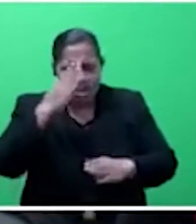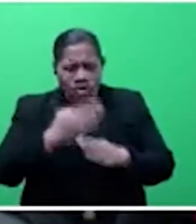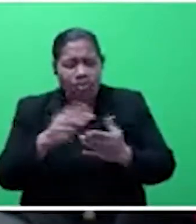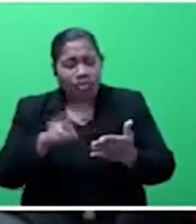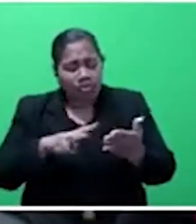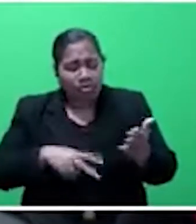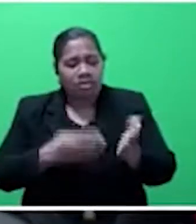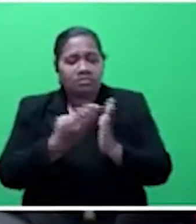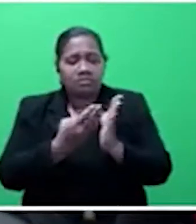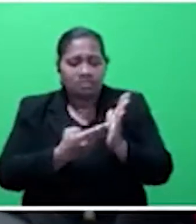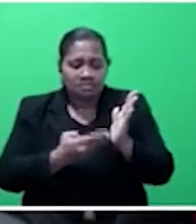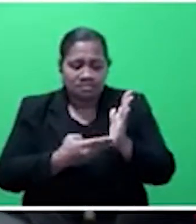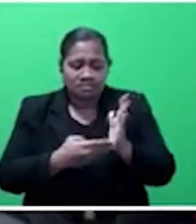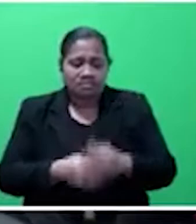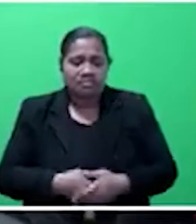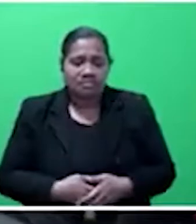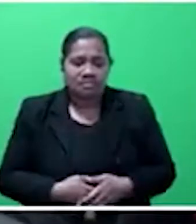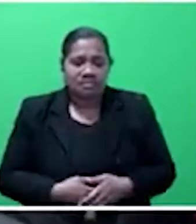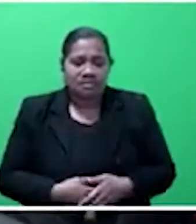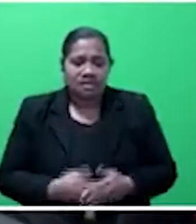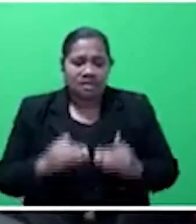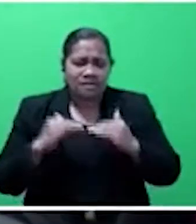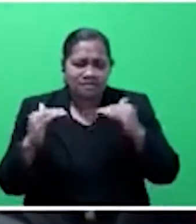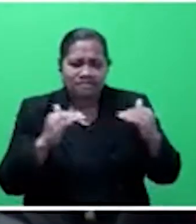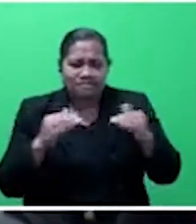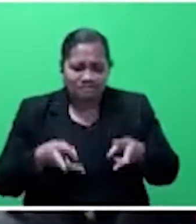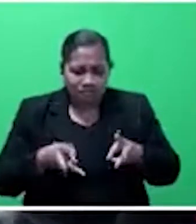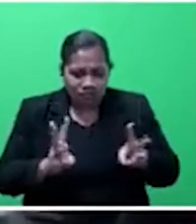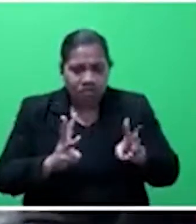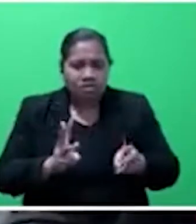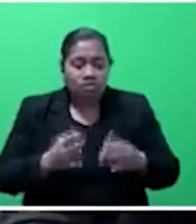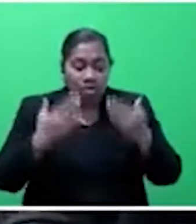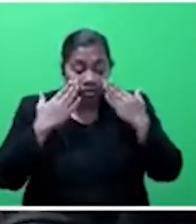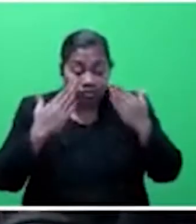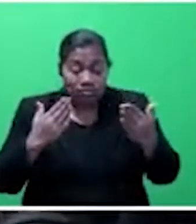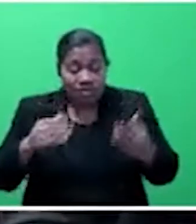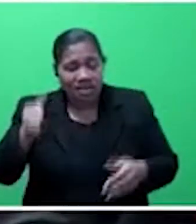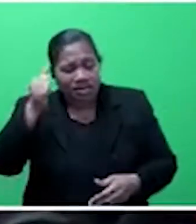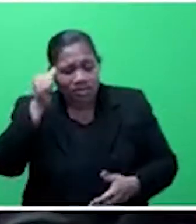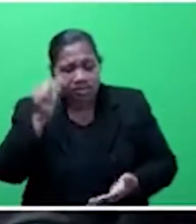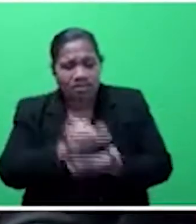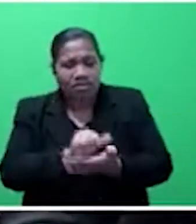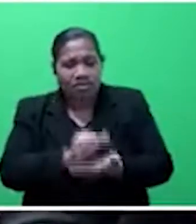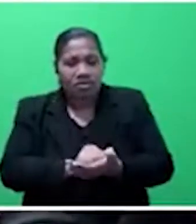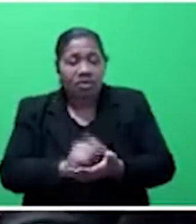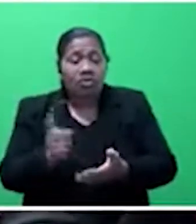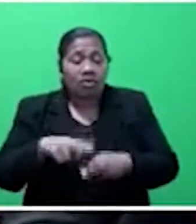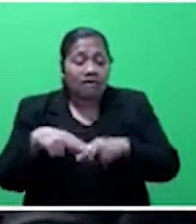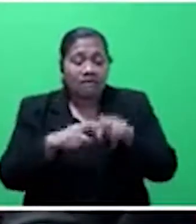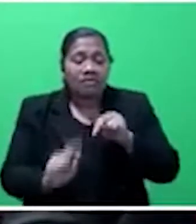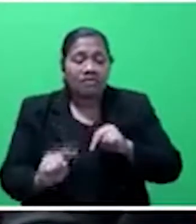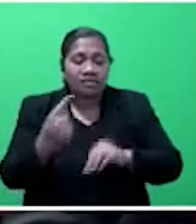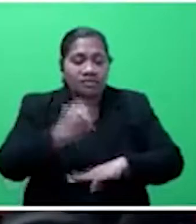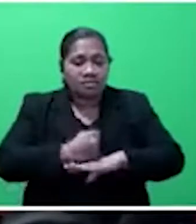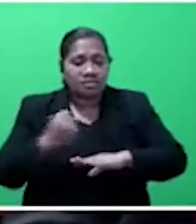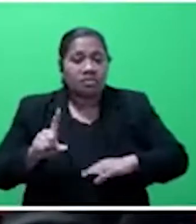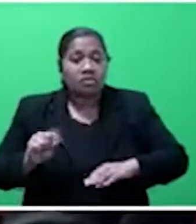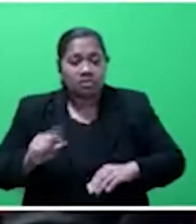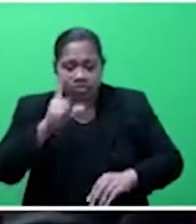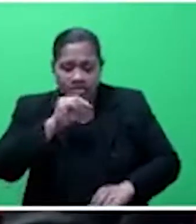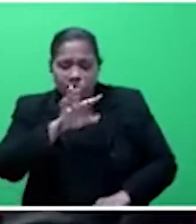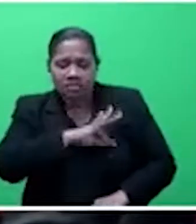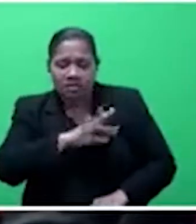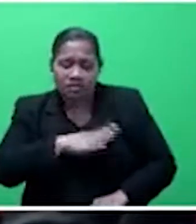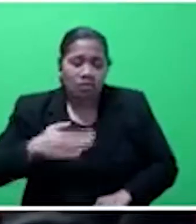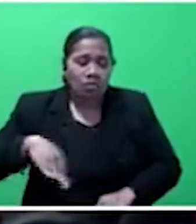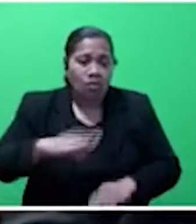in a fair manner to appreciate and know exactly what FijiFirst Government is doing to benefit all workers in this country,